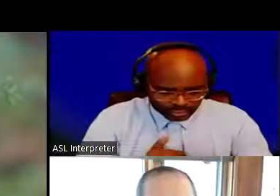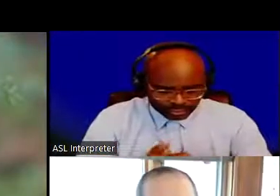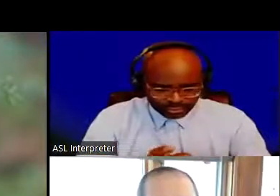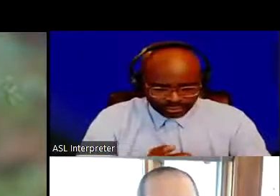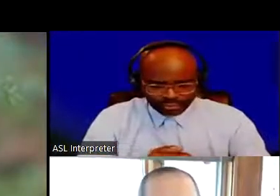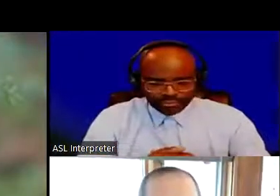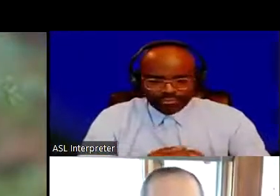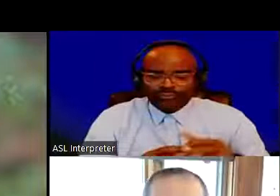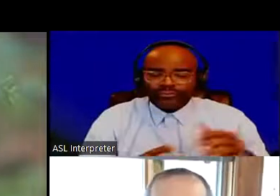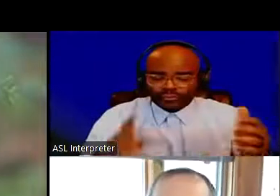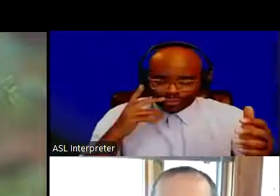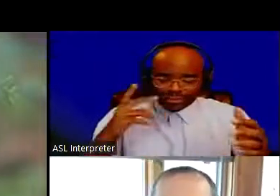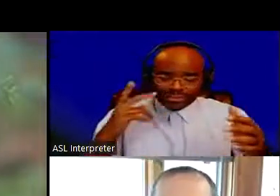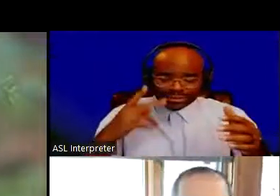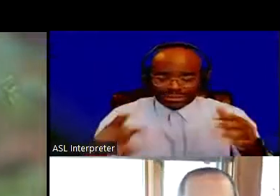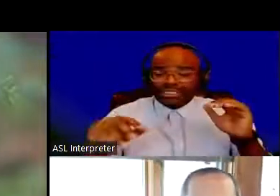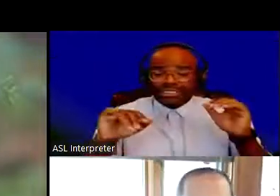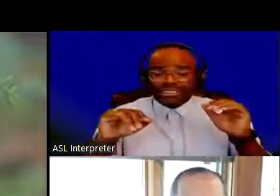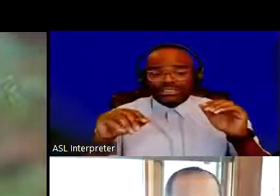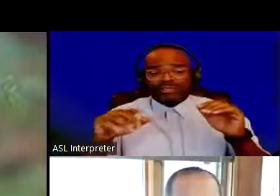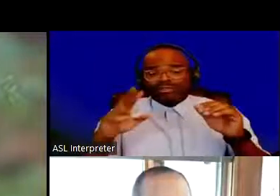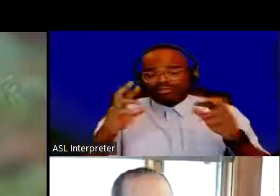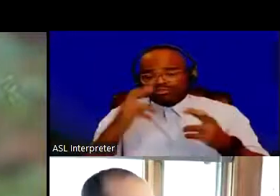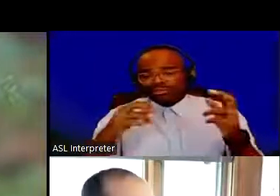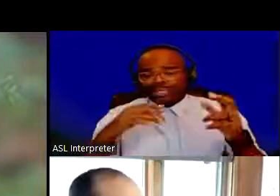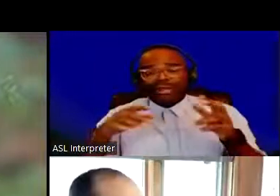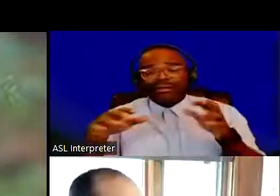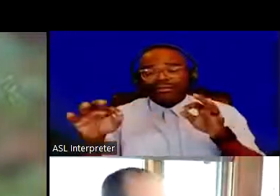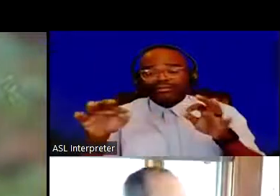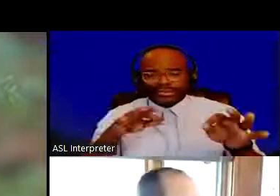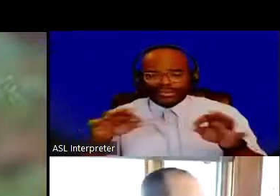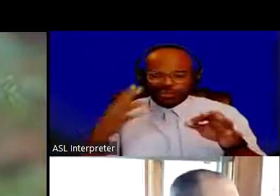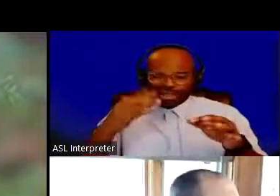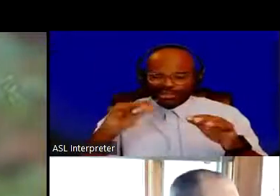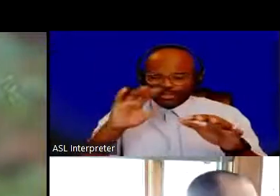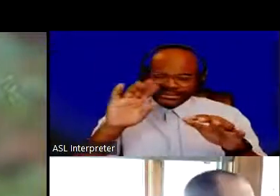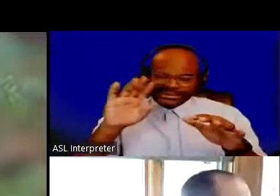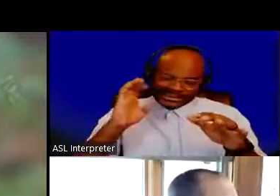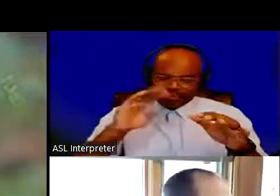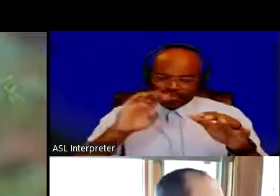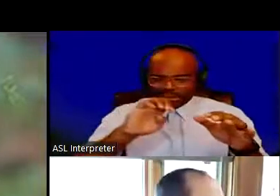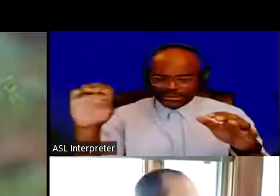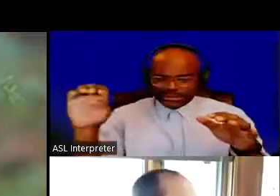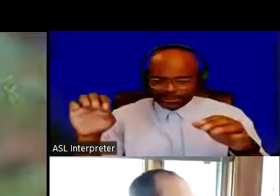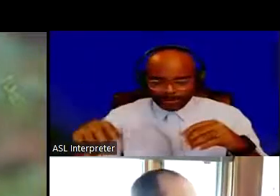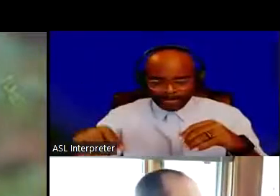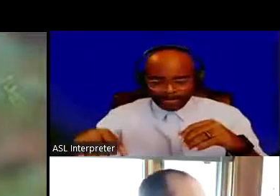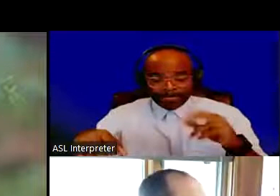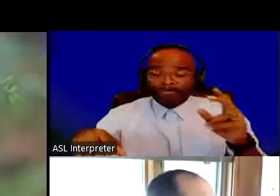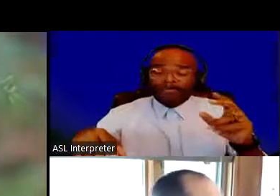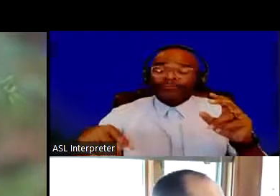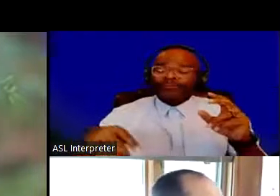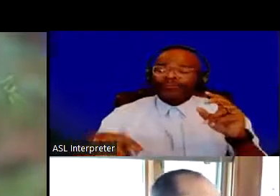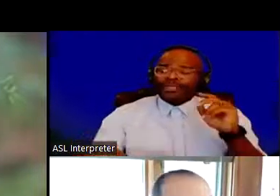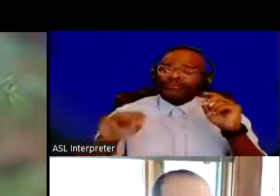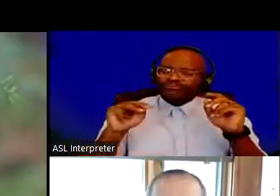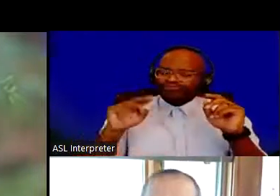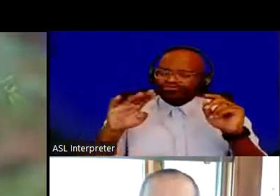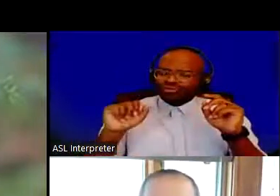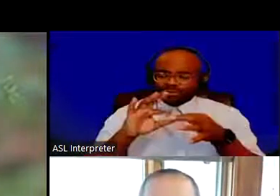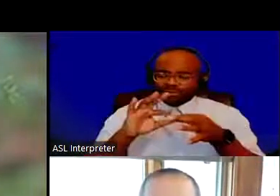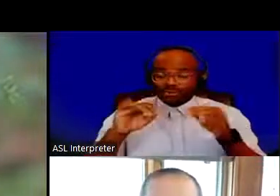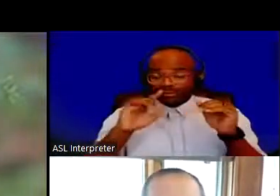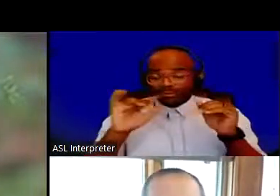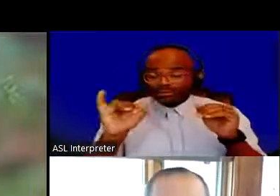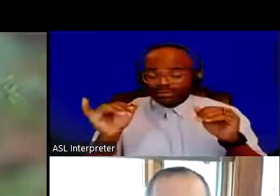explainer. Sorry. No problem. And I'll also share for folks who are interested, with the Climate Change Resource Center website, I'll